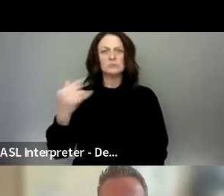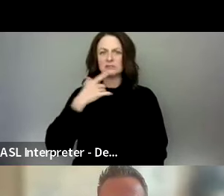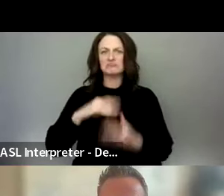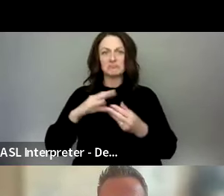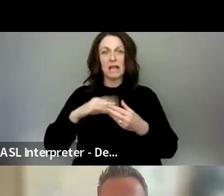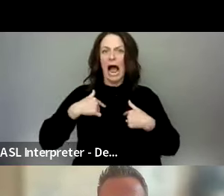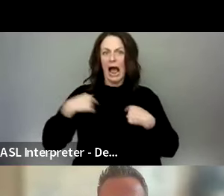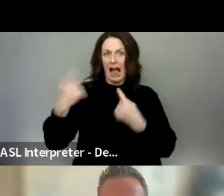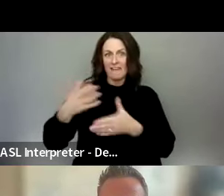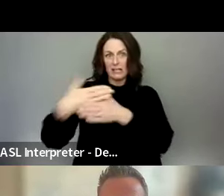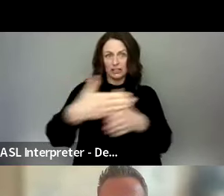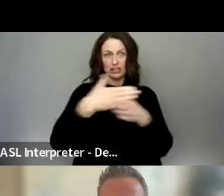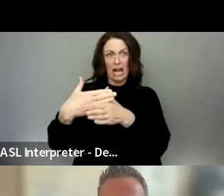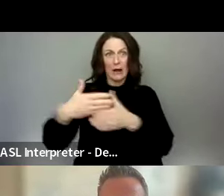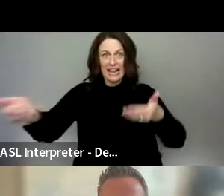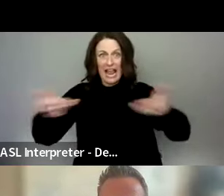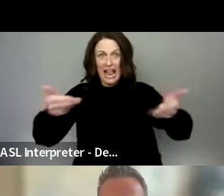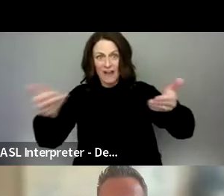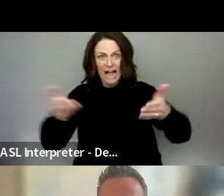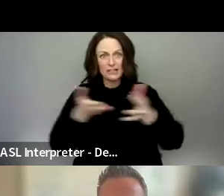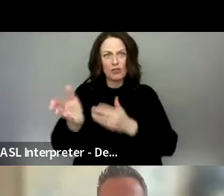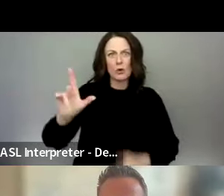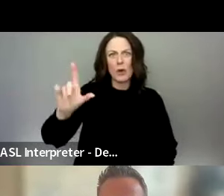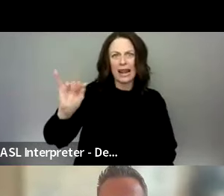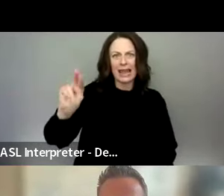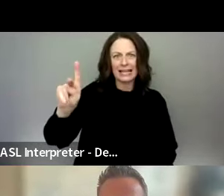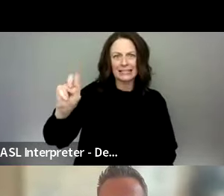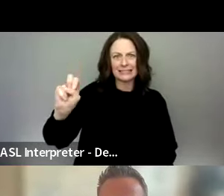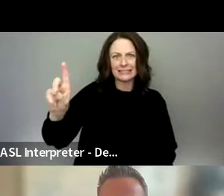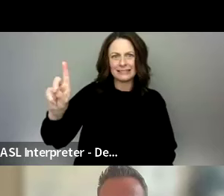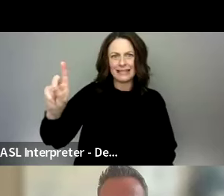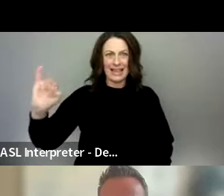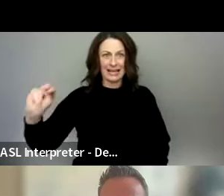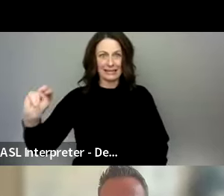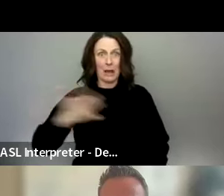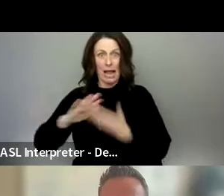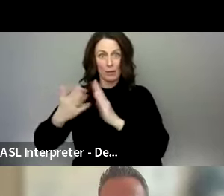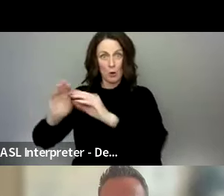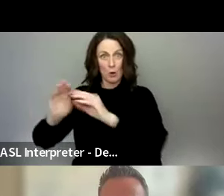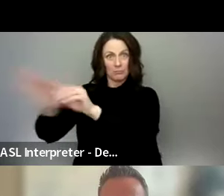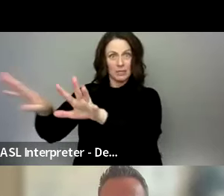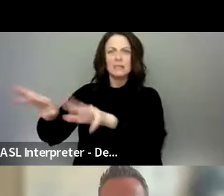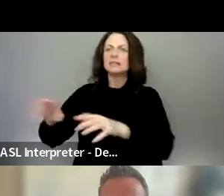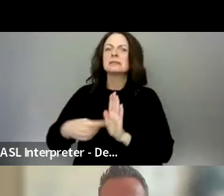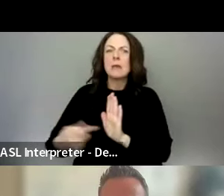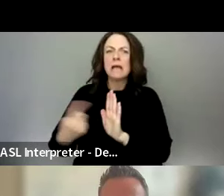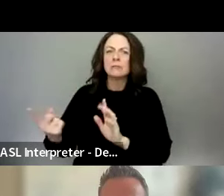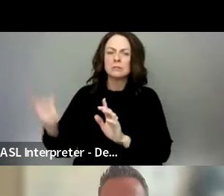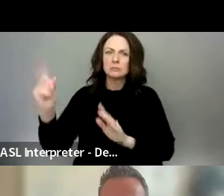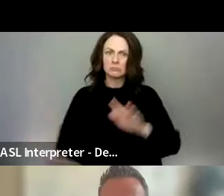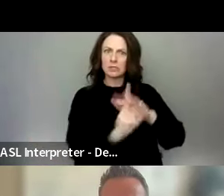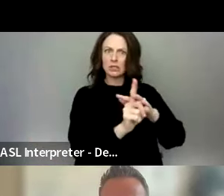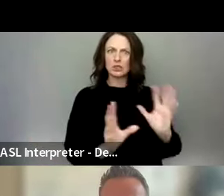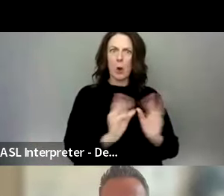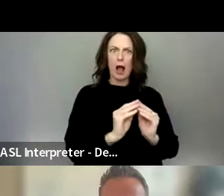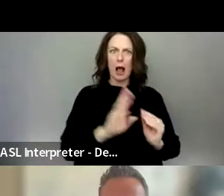the invites through LinkedIn and all that stuff with my community. And some of the feedback I've got is sometimes when they go to a meetup, they don't